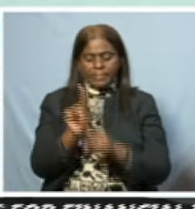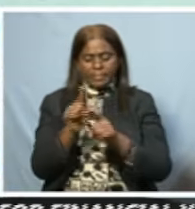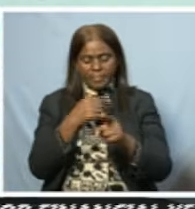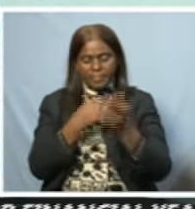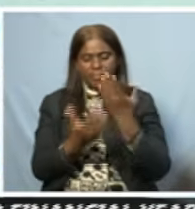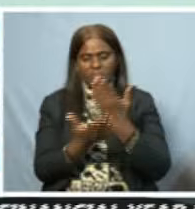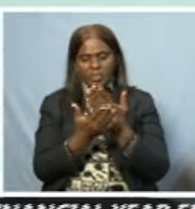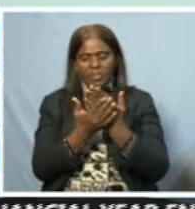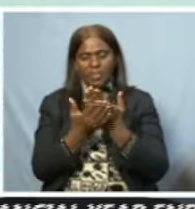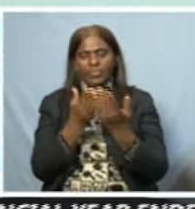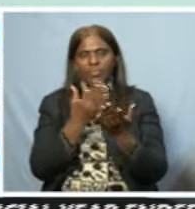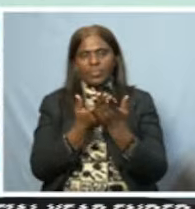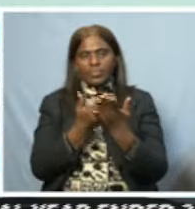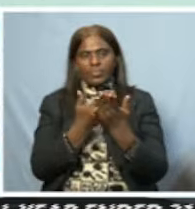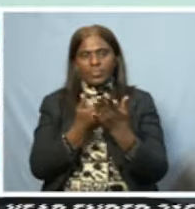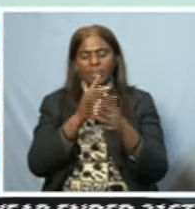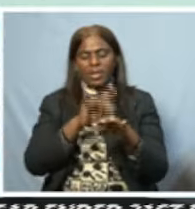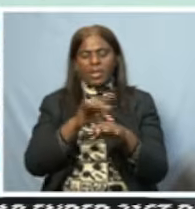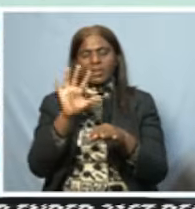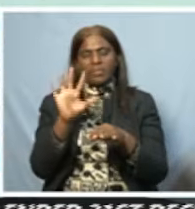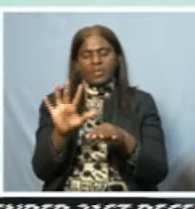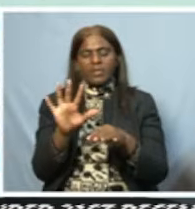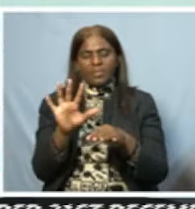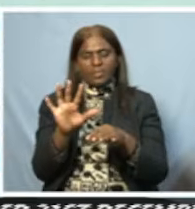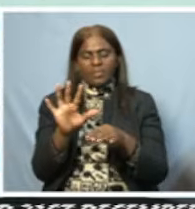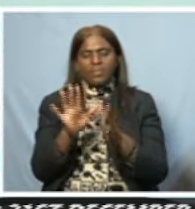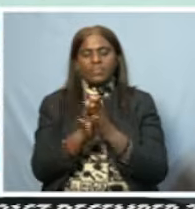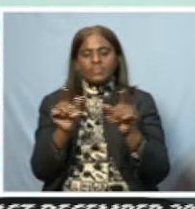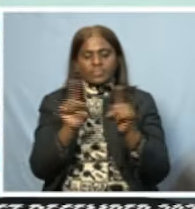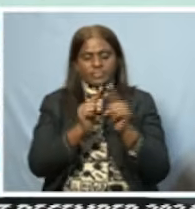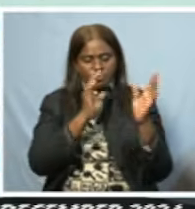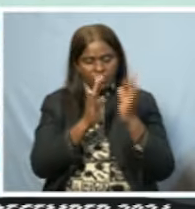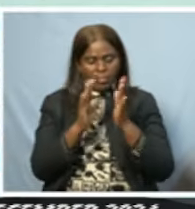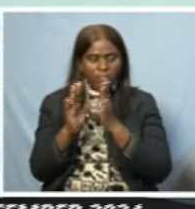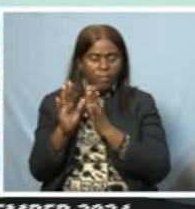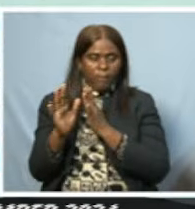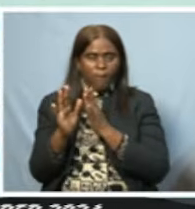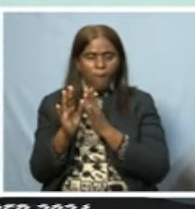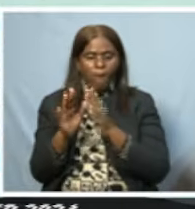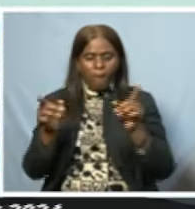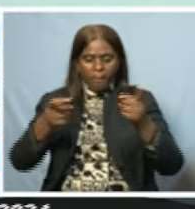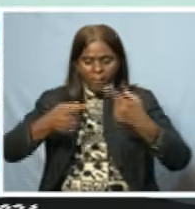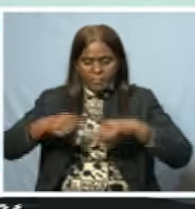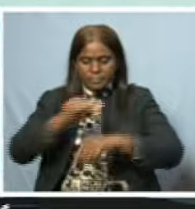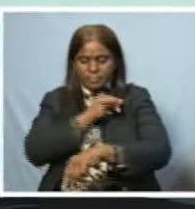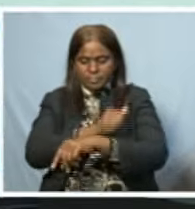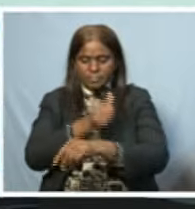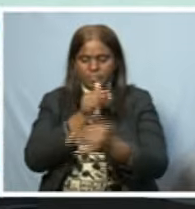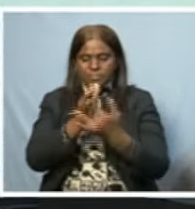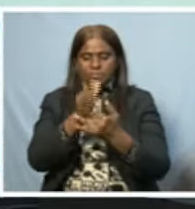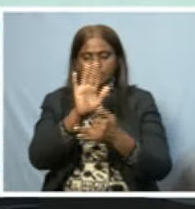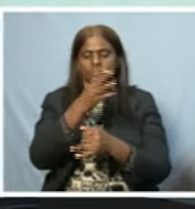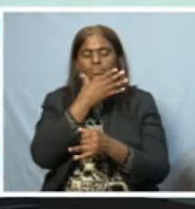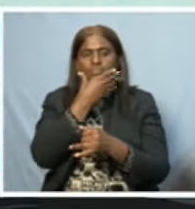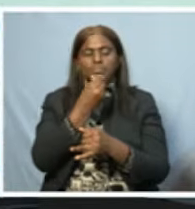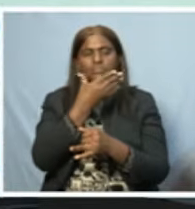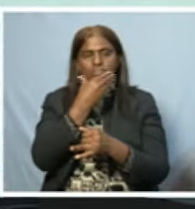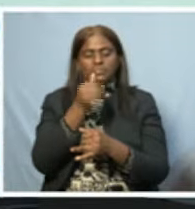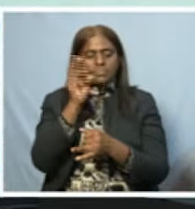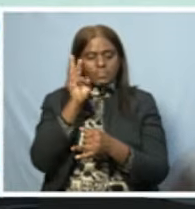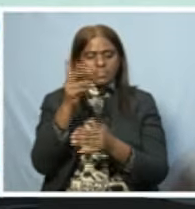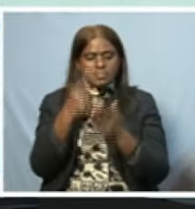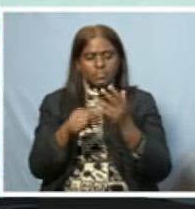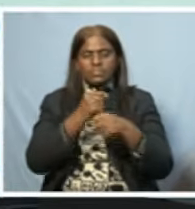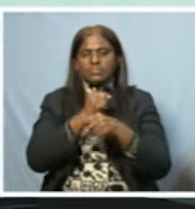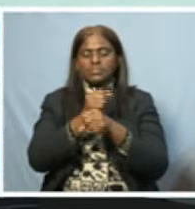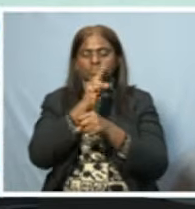appended this at 5. The remedial, the local authority through the Commission will